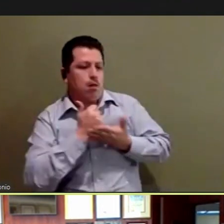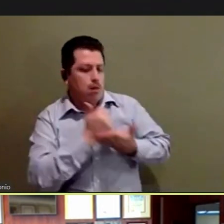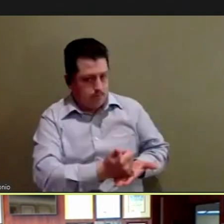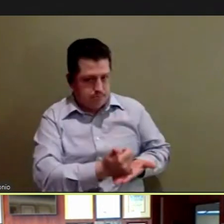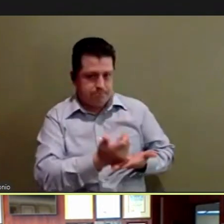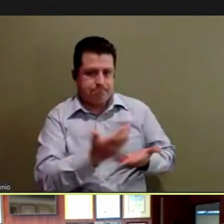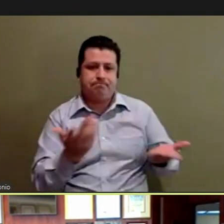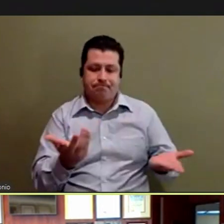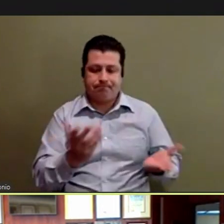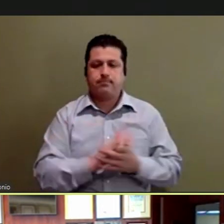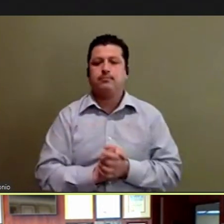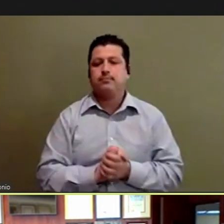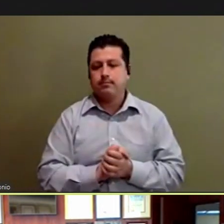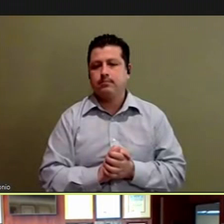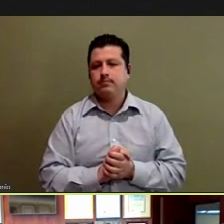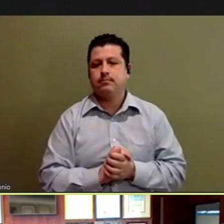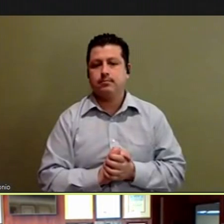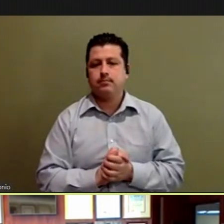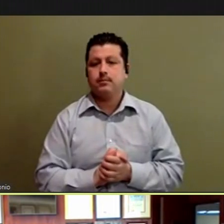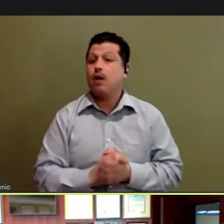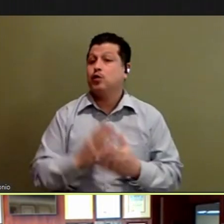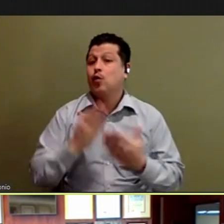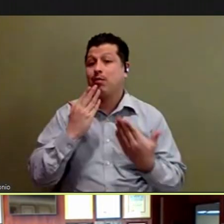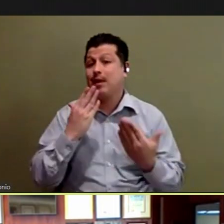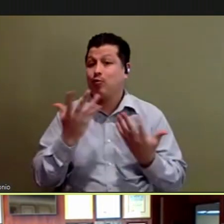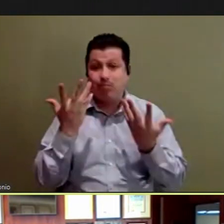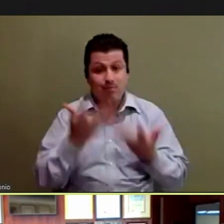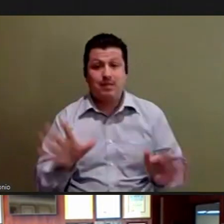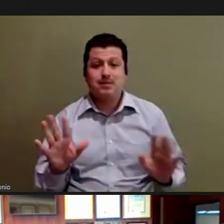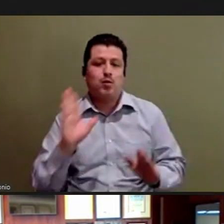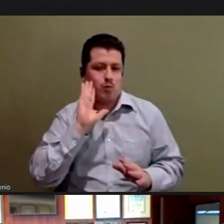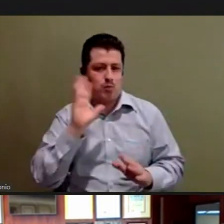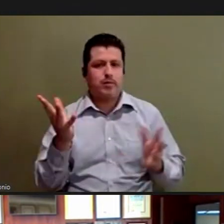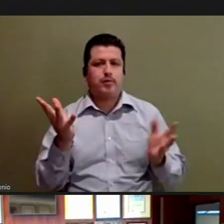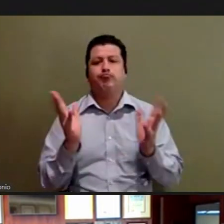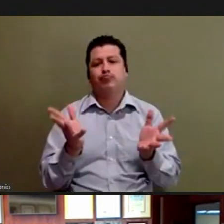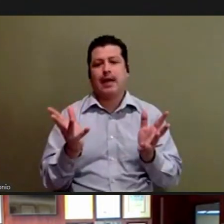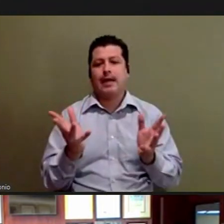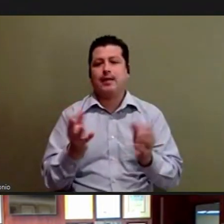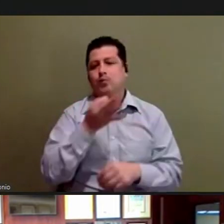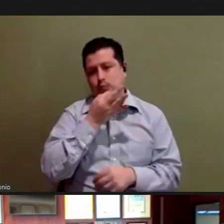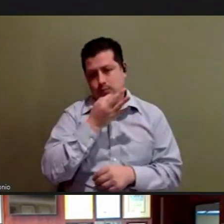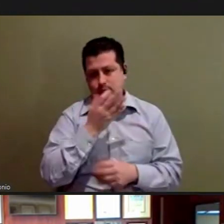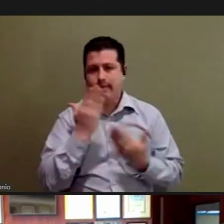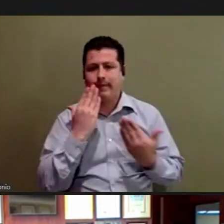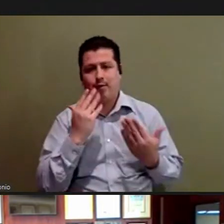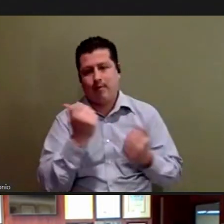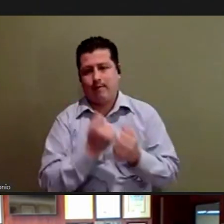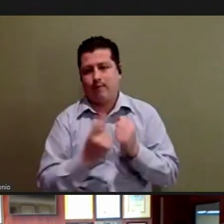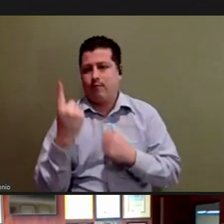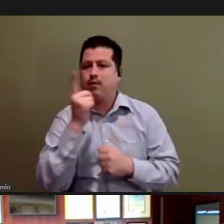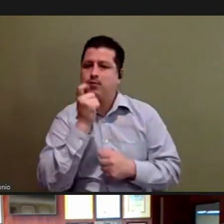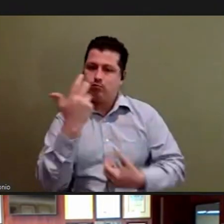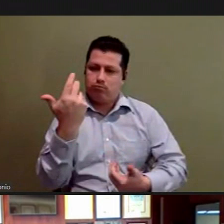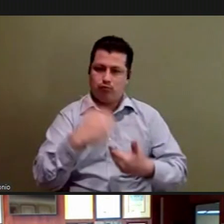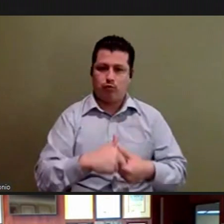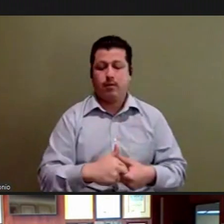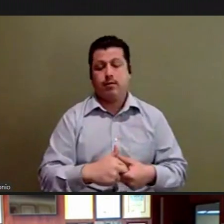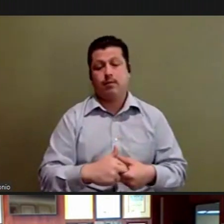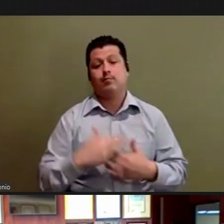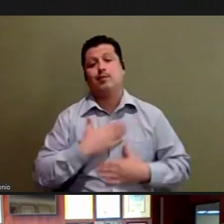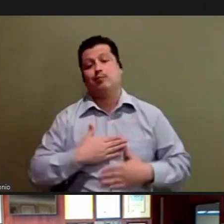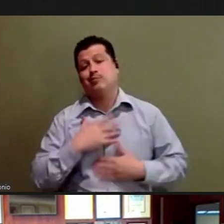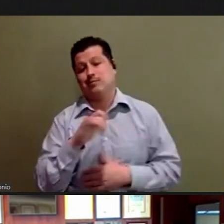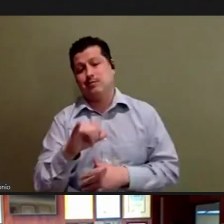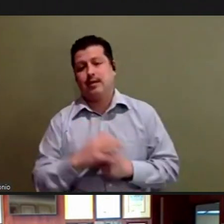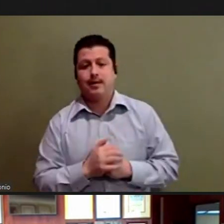again, thank you. And that's it. We will talk soon. Okay, thank you everybody for joining us. Really appreciate it. And Dr. Curls, we